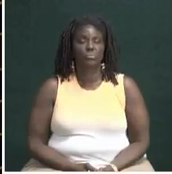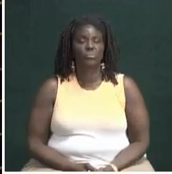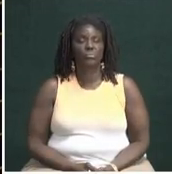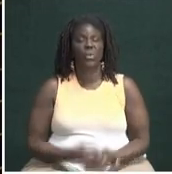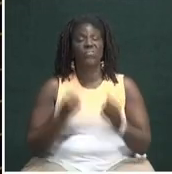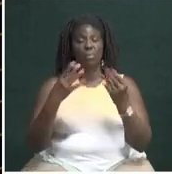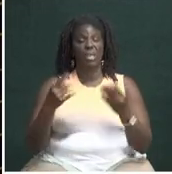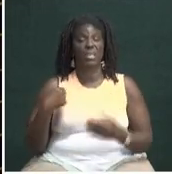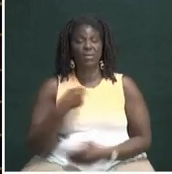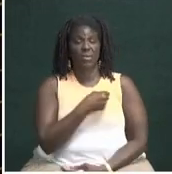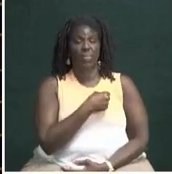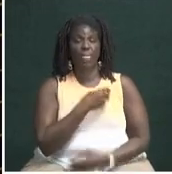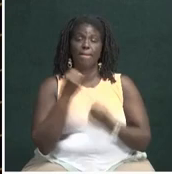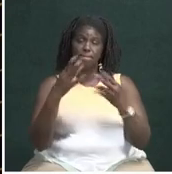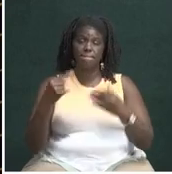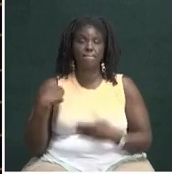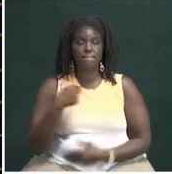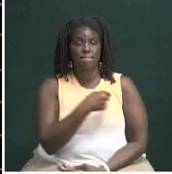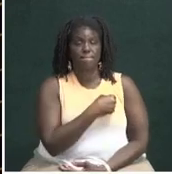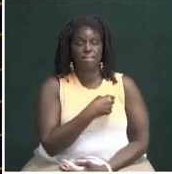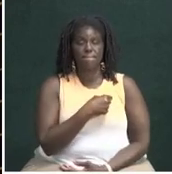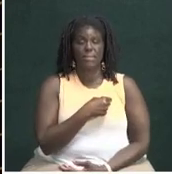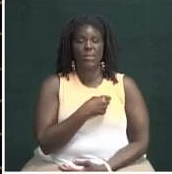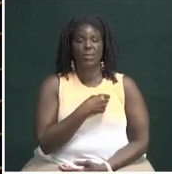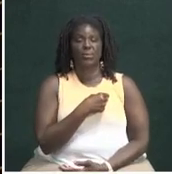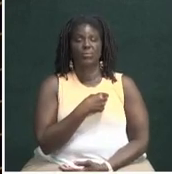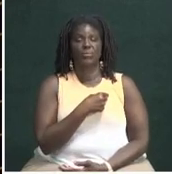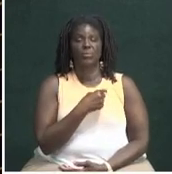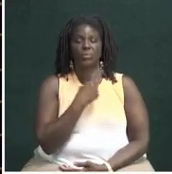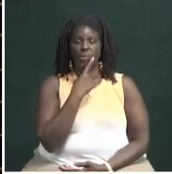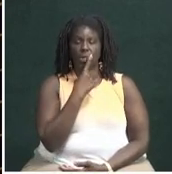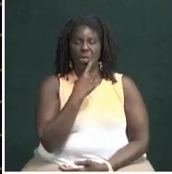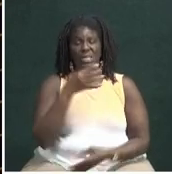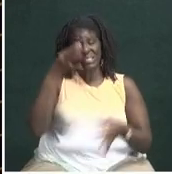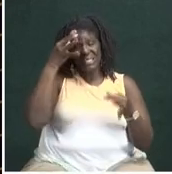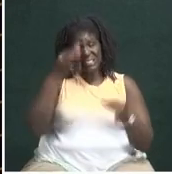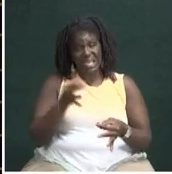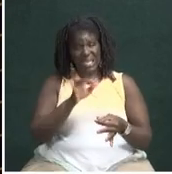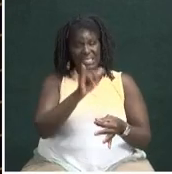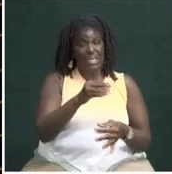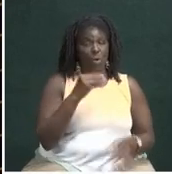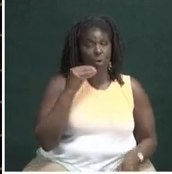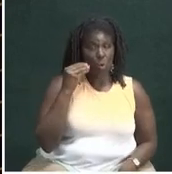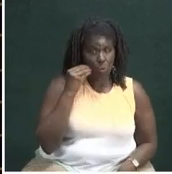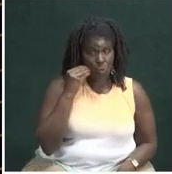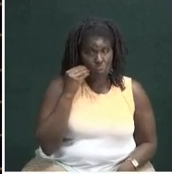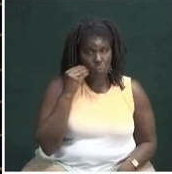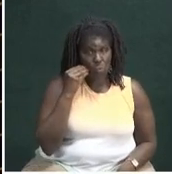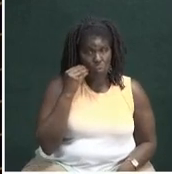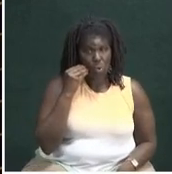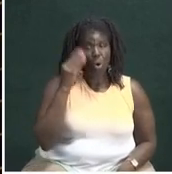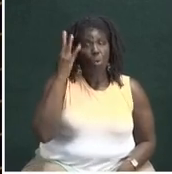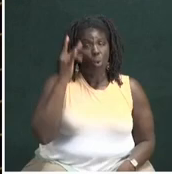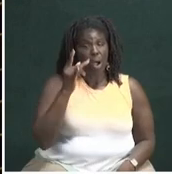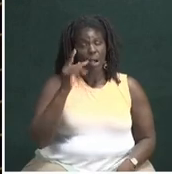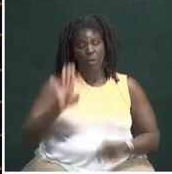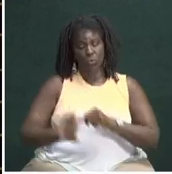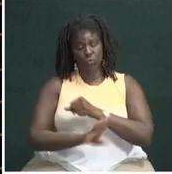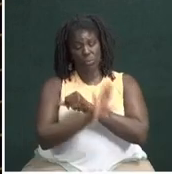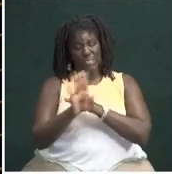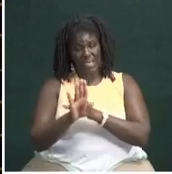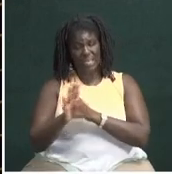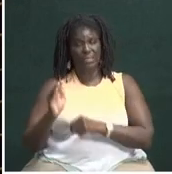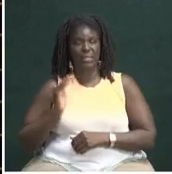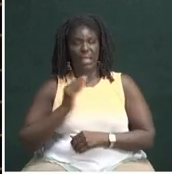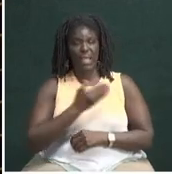for many, many of us had to make the difficult decision to stay home in order to protect